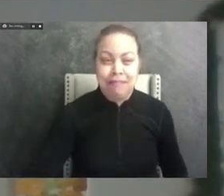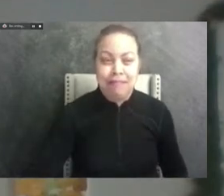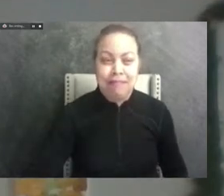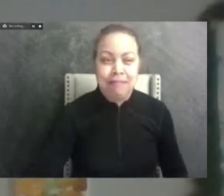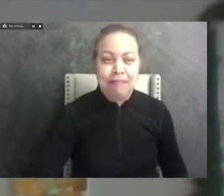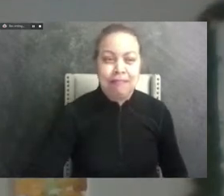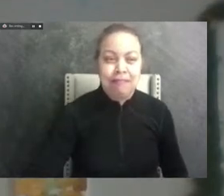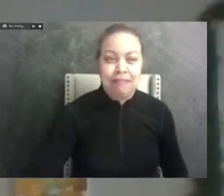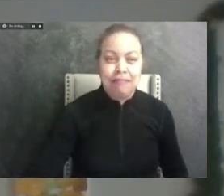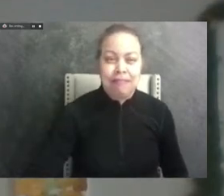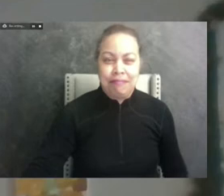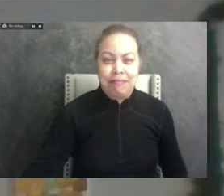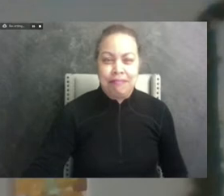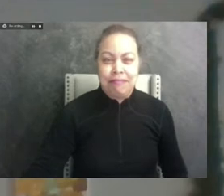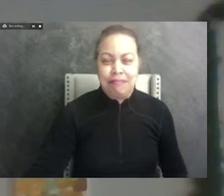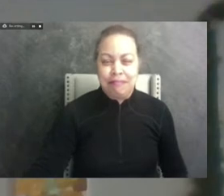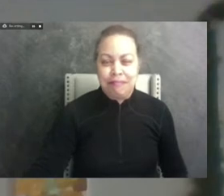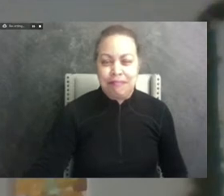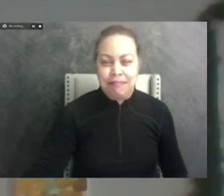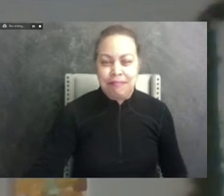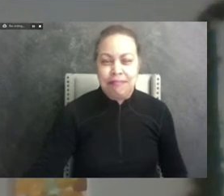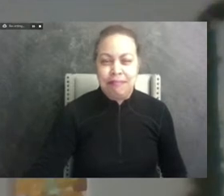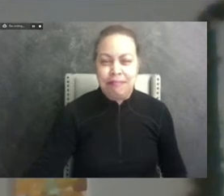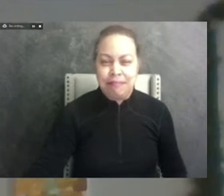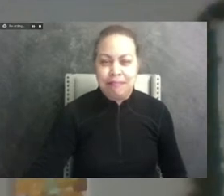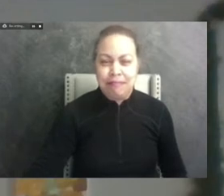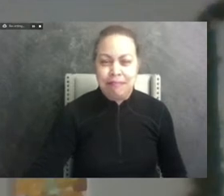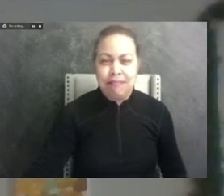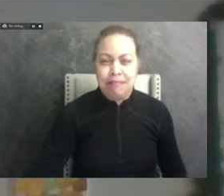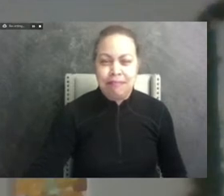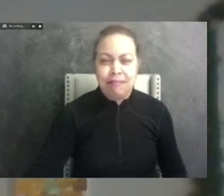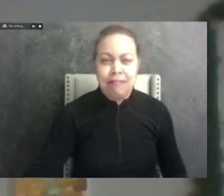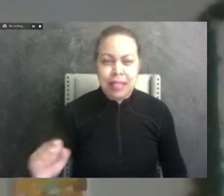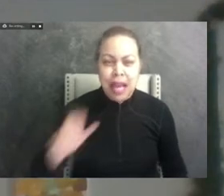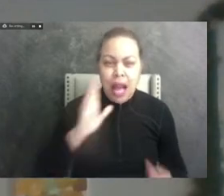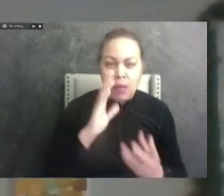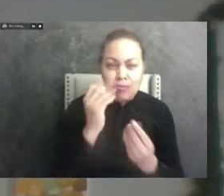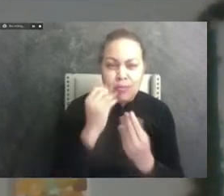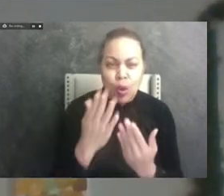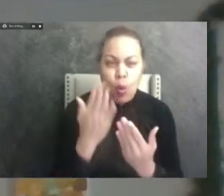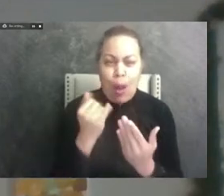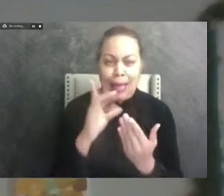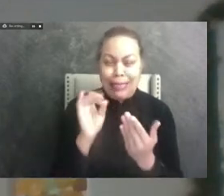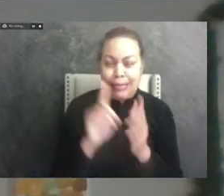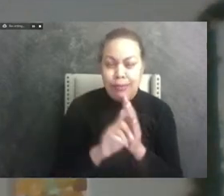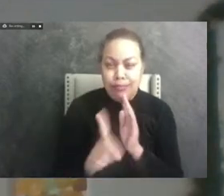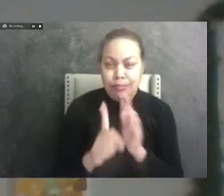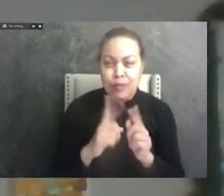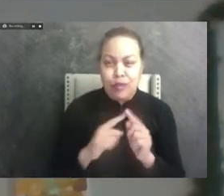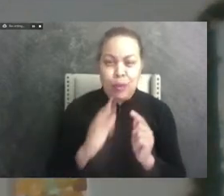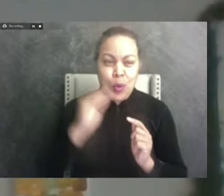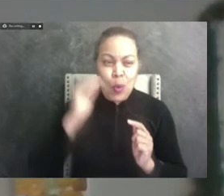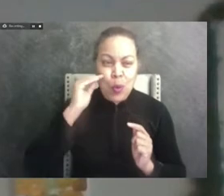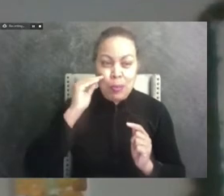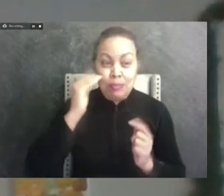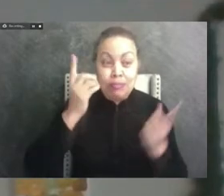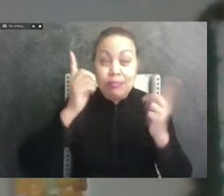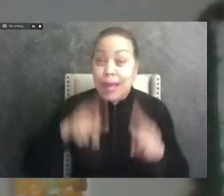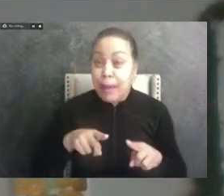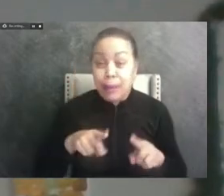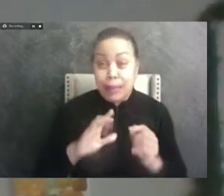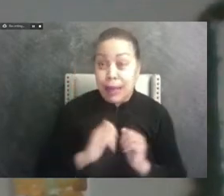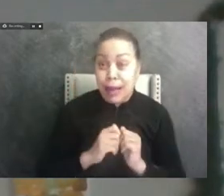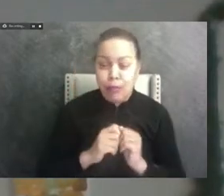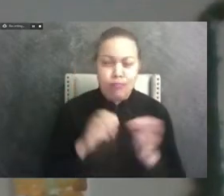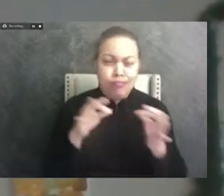I will tell you why she rarely ventured from her house. It happened like this. One day, she took the